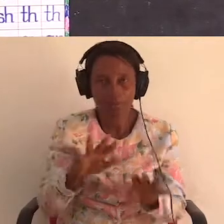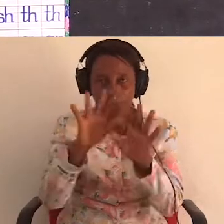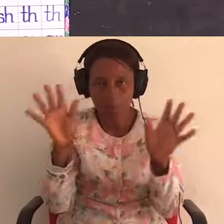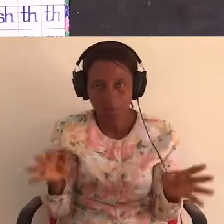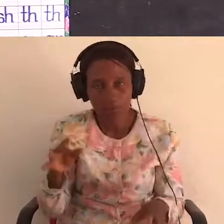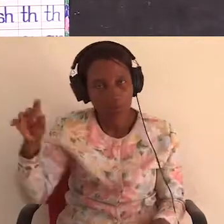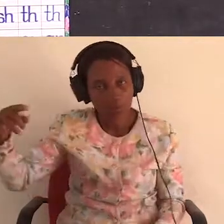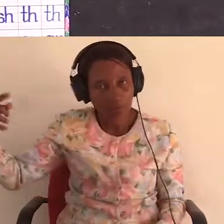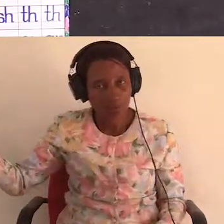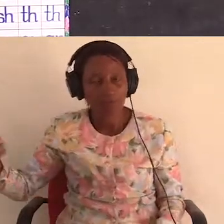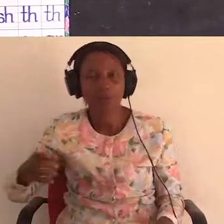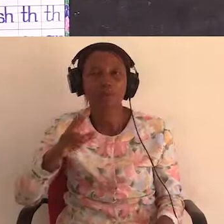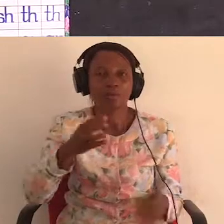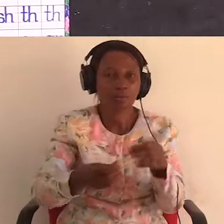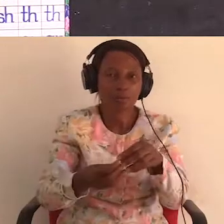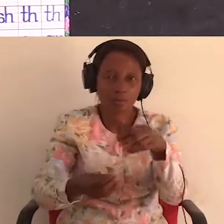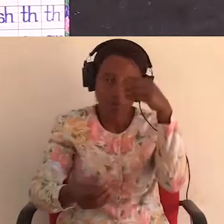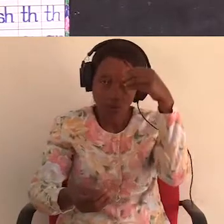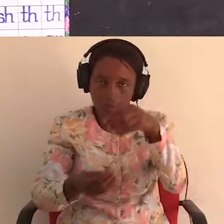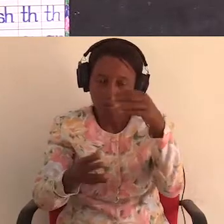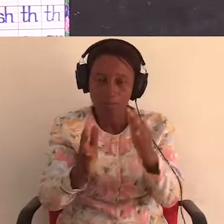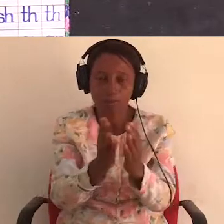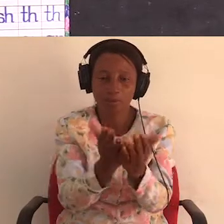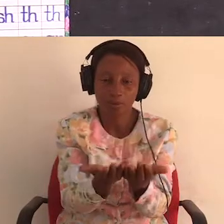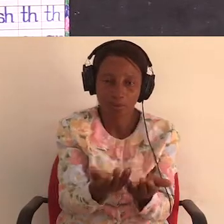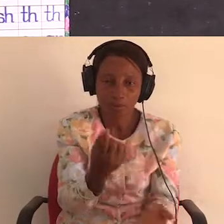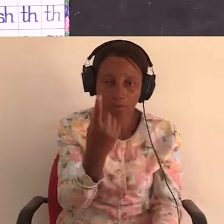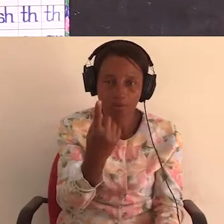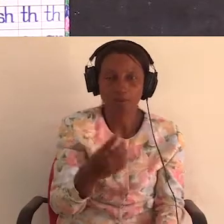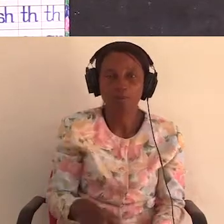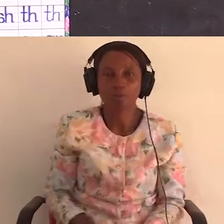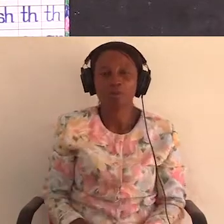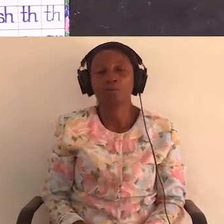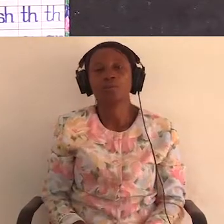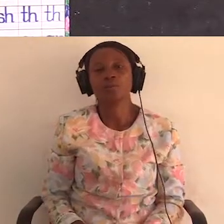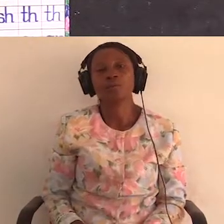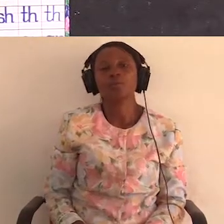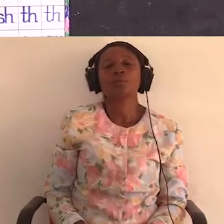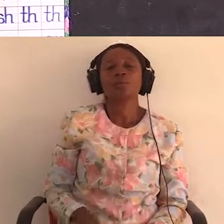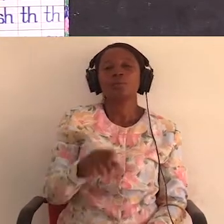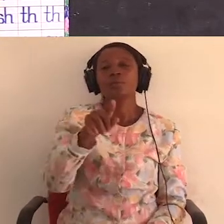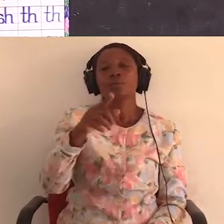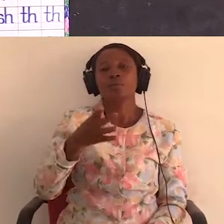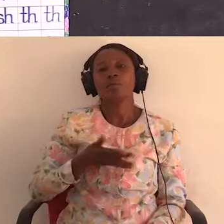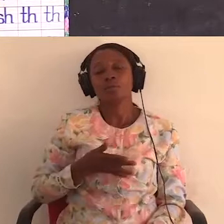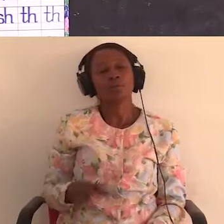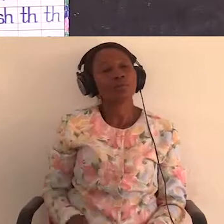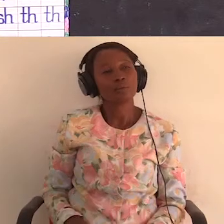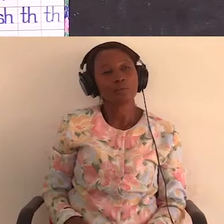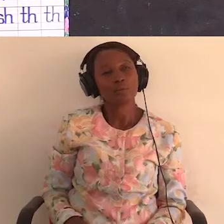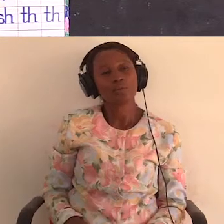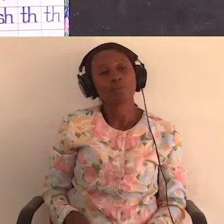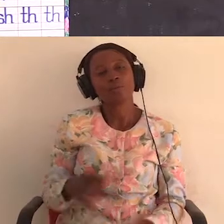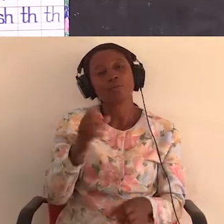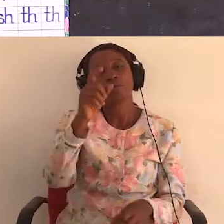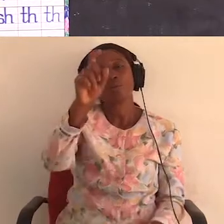the sounds we've learned in book 1, all the sounds we've learned in book 1, you have the words